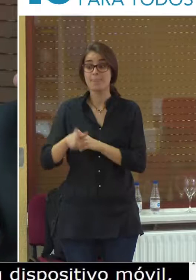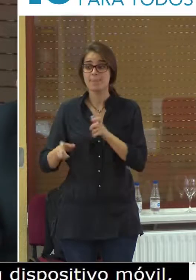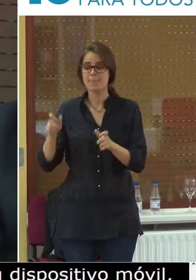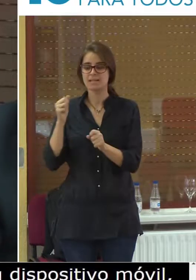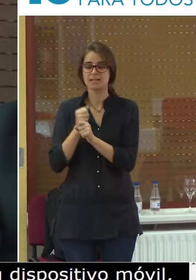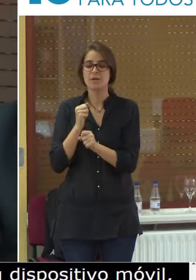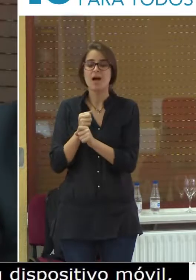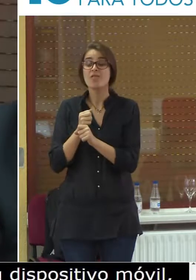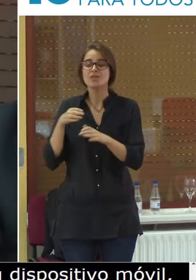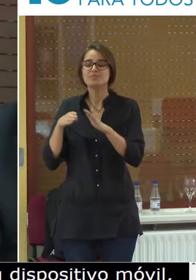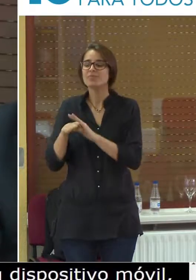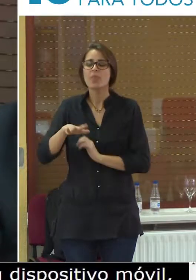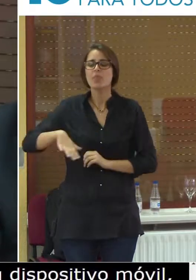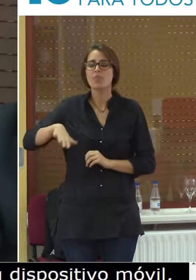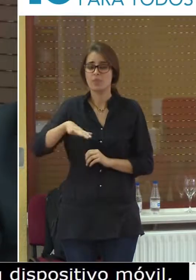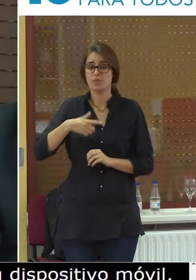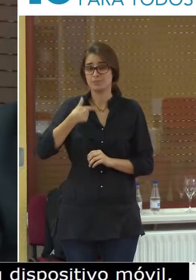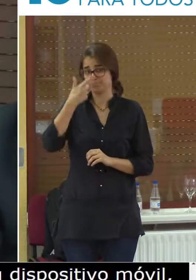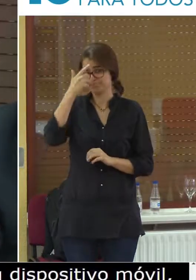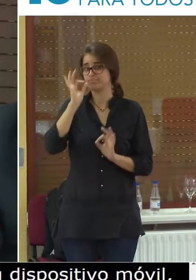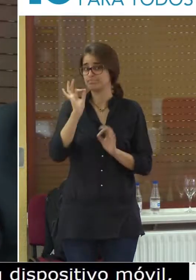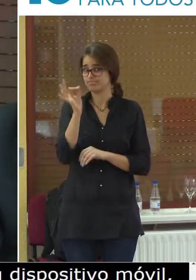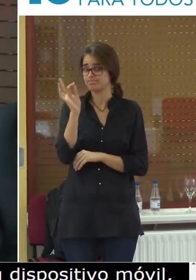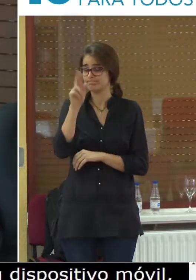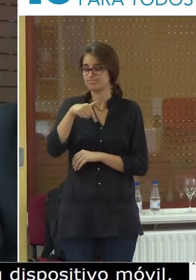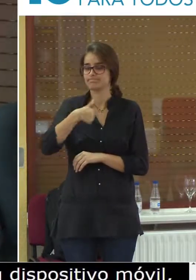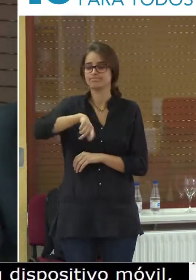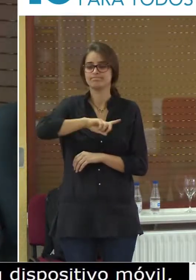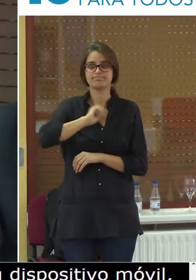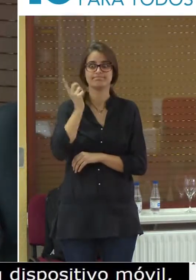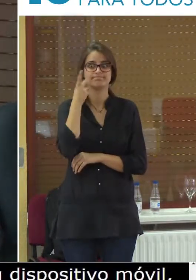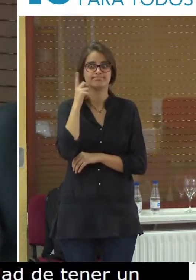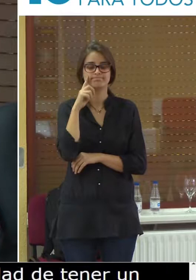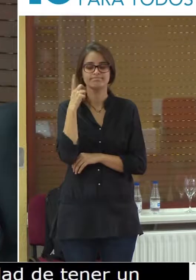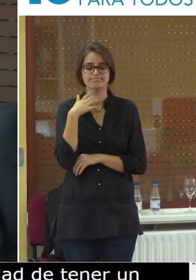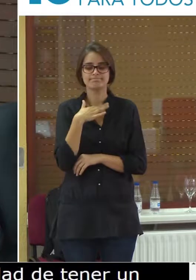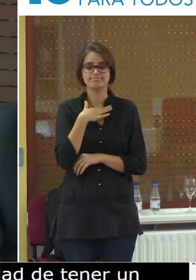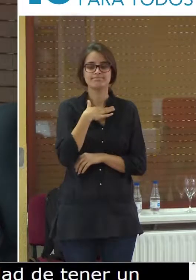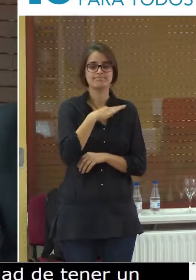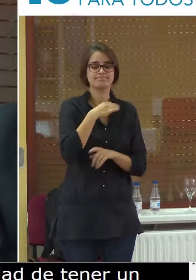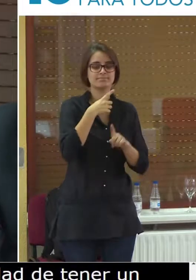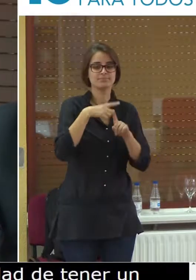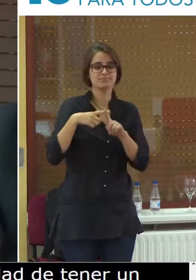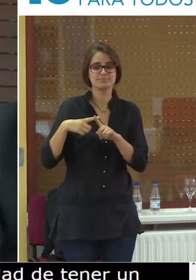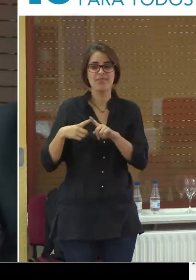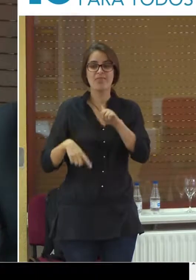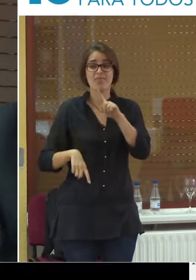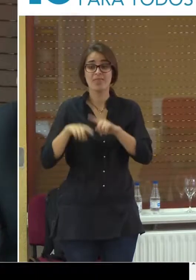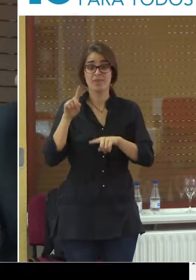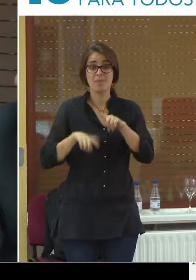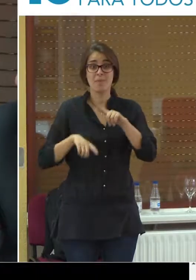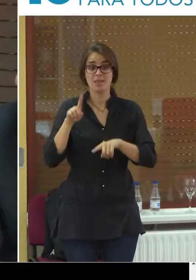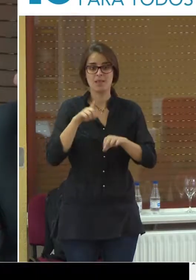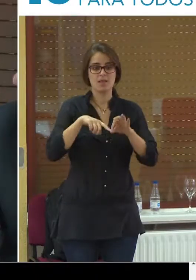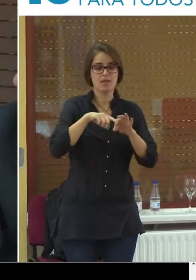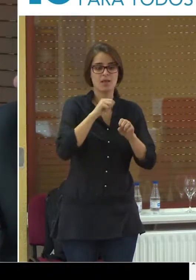device. And how about employees? Well, there are numerous possibilities depending on the